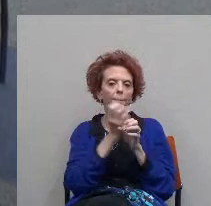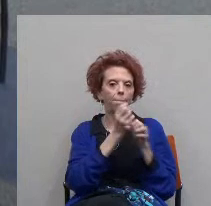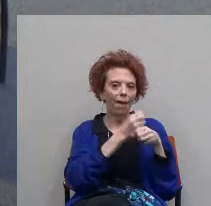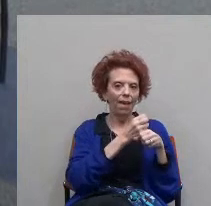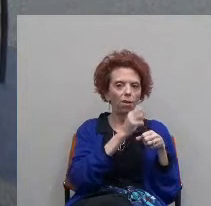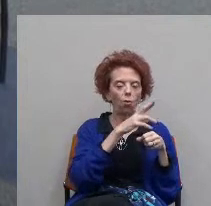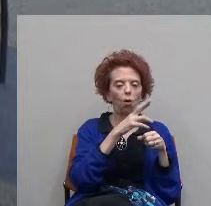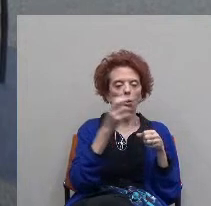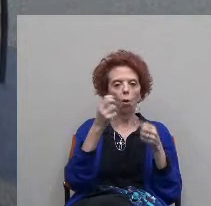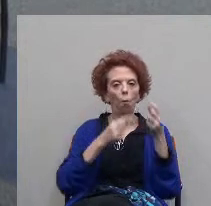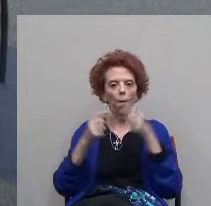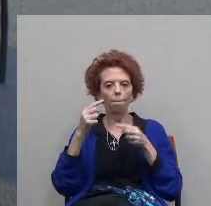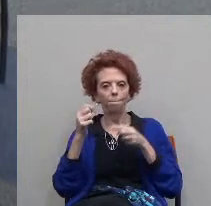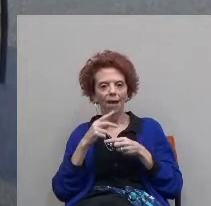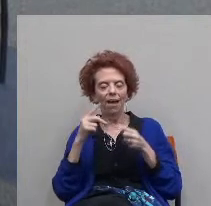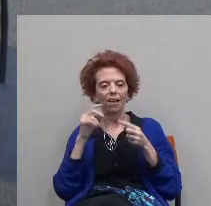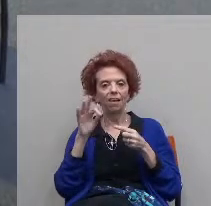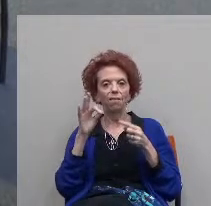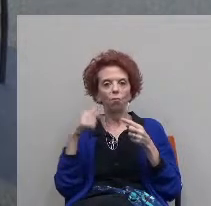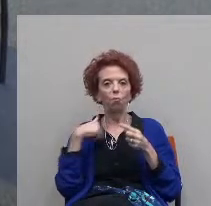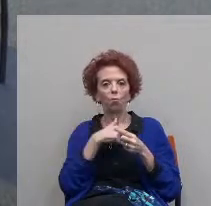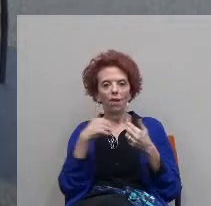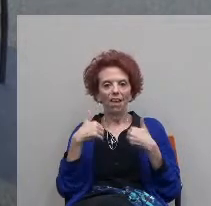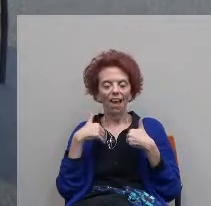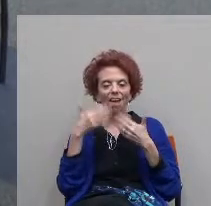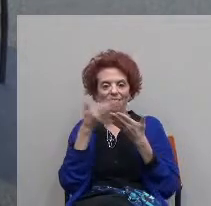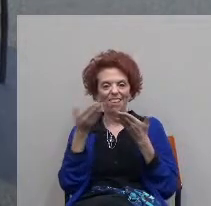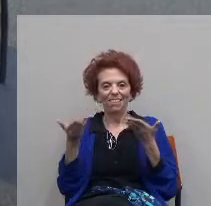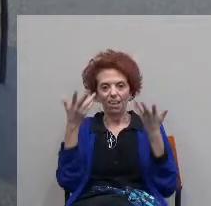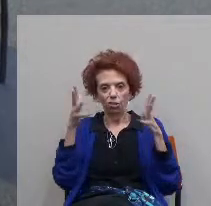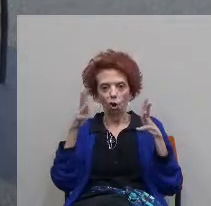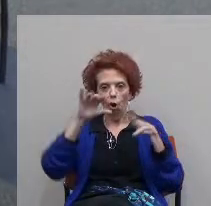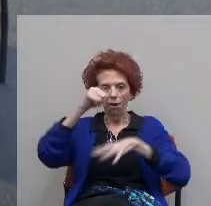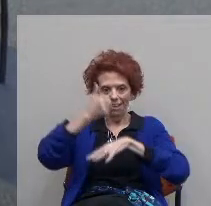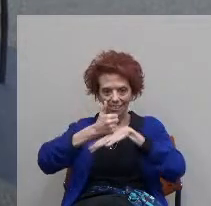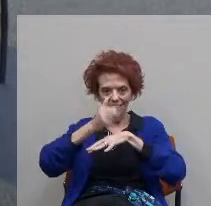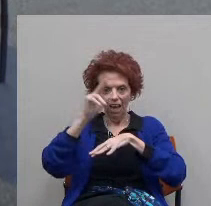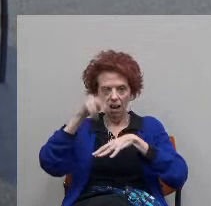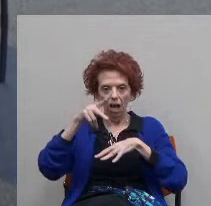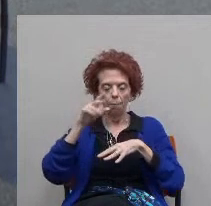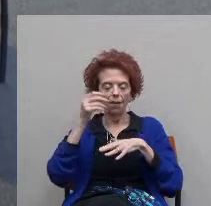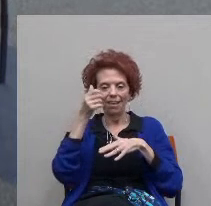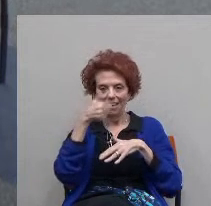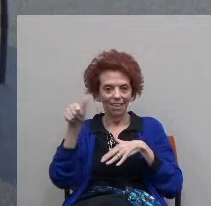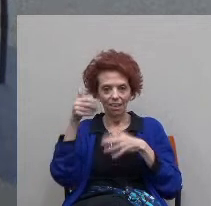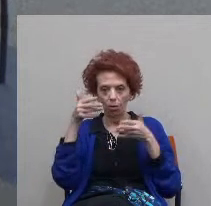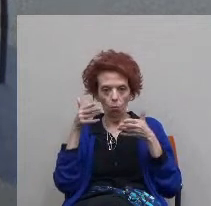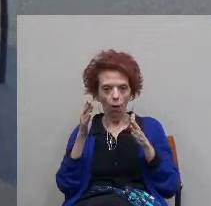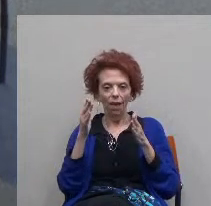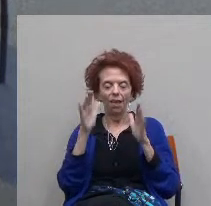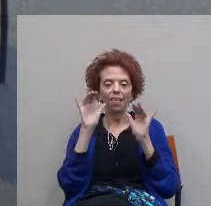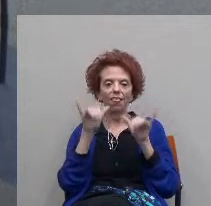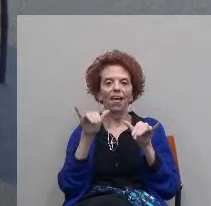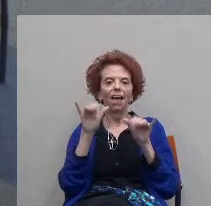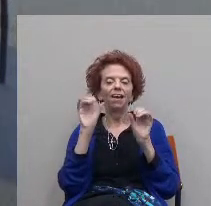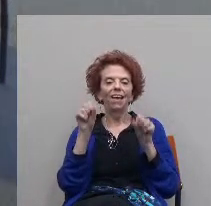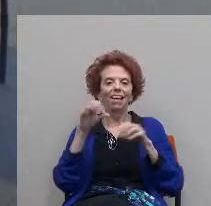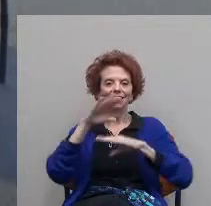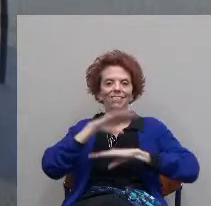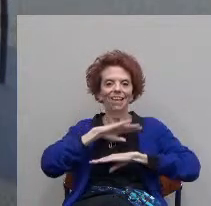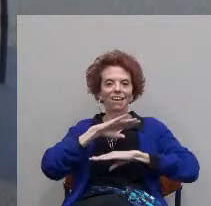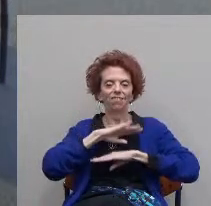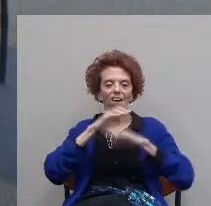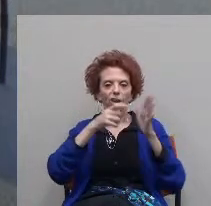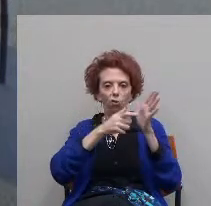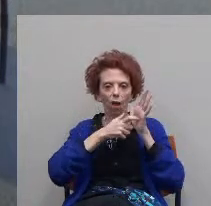of going back to Superintendent Boche's comment, if you have these things that are already in place, is there any way that to satisfy